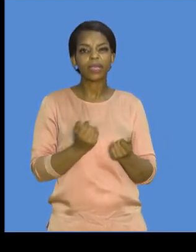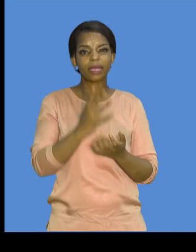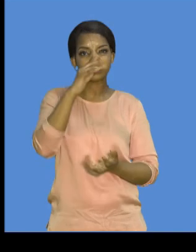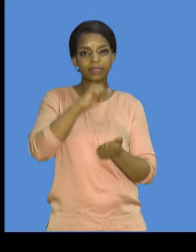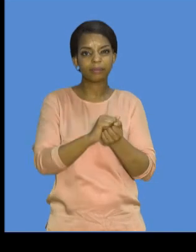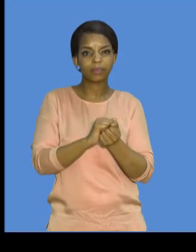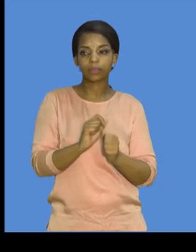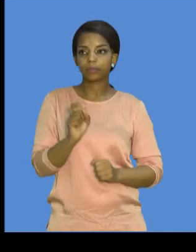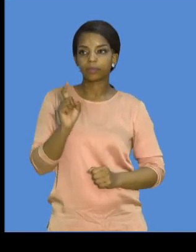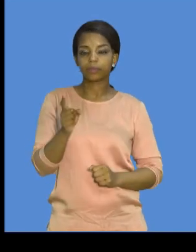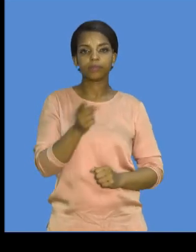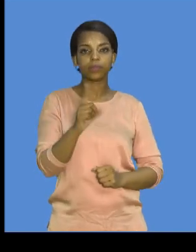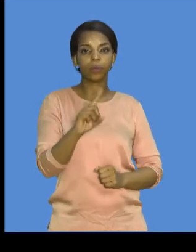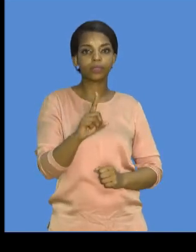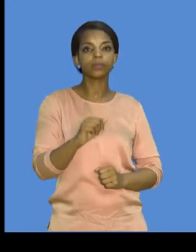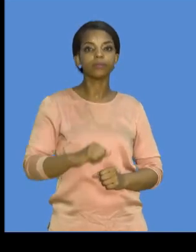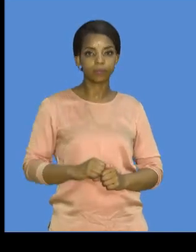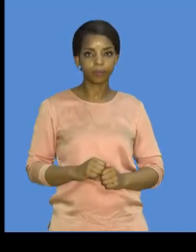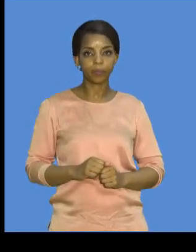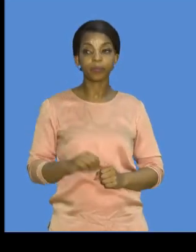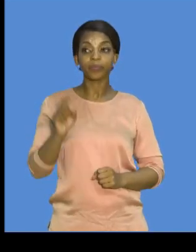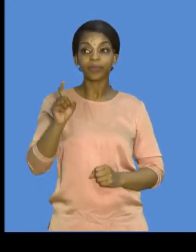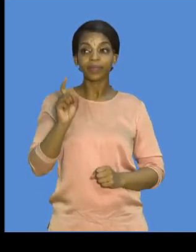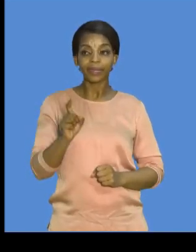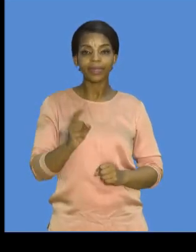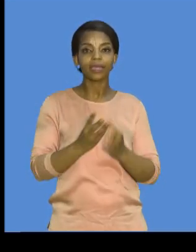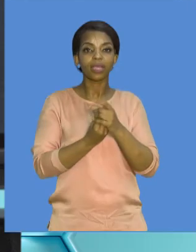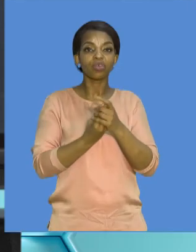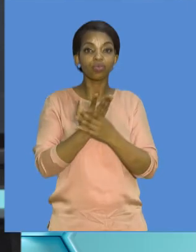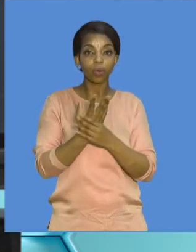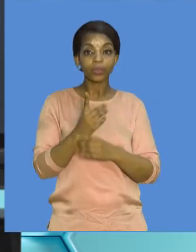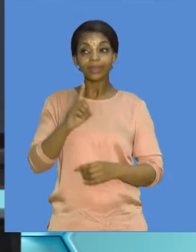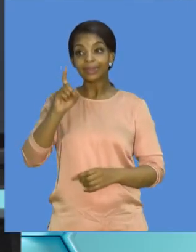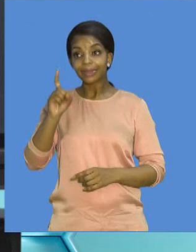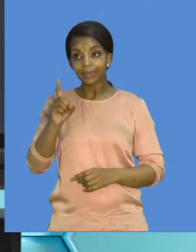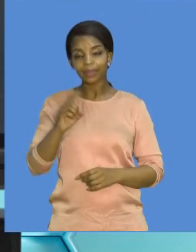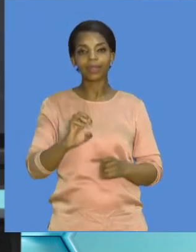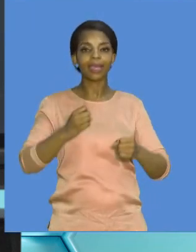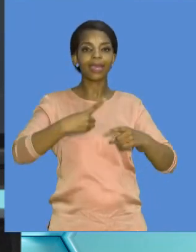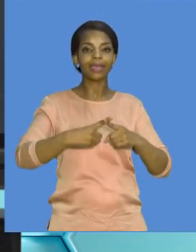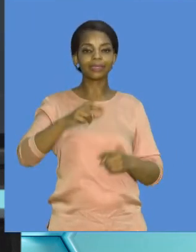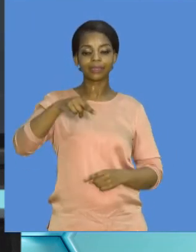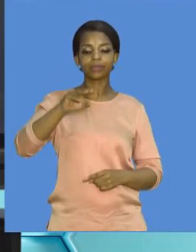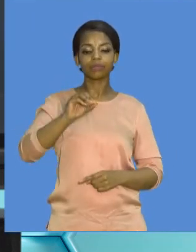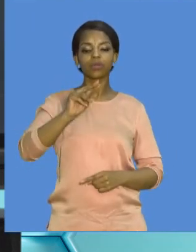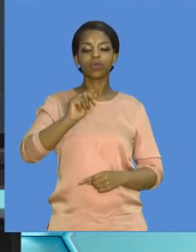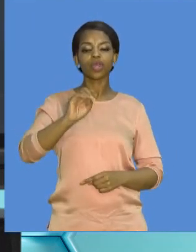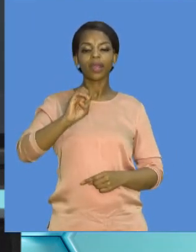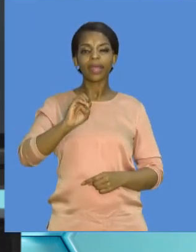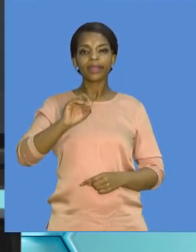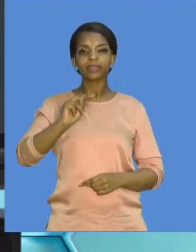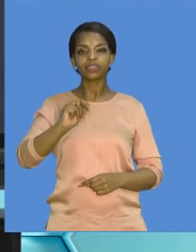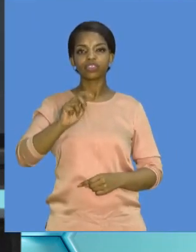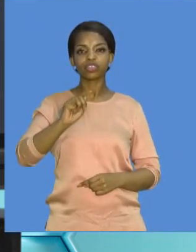is compound growth would be an exponential growth. So exponential growth meaning it is not growing at